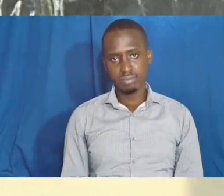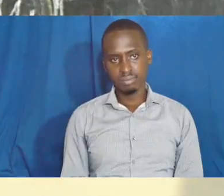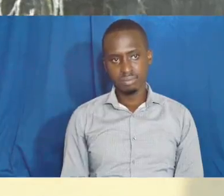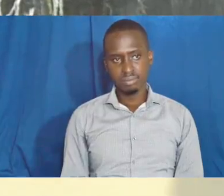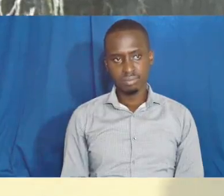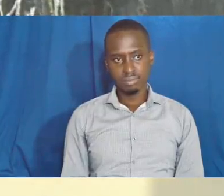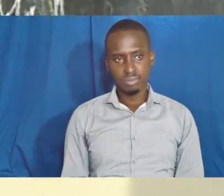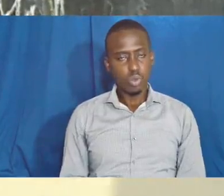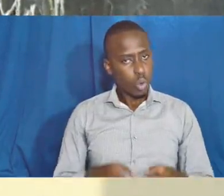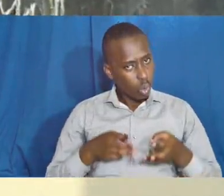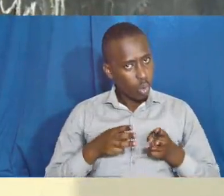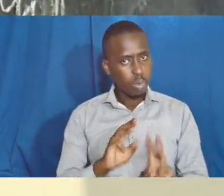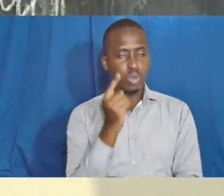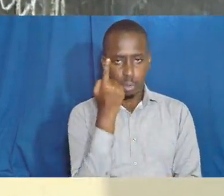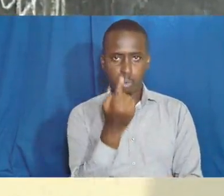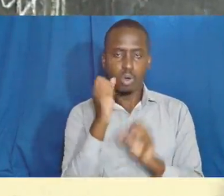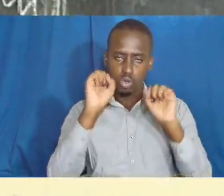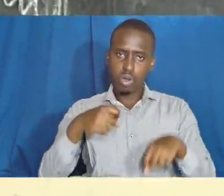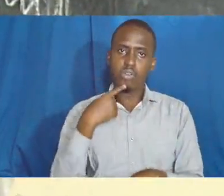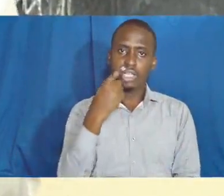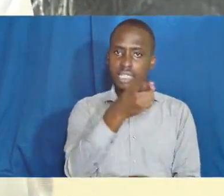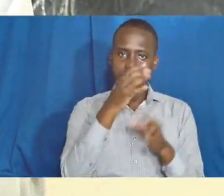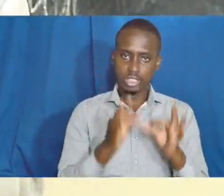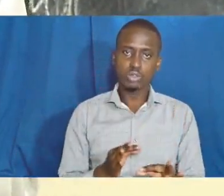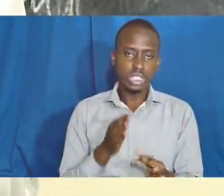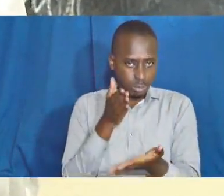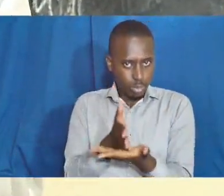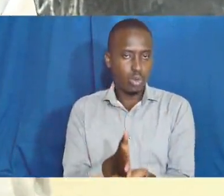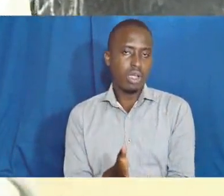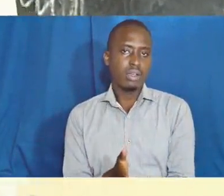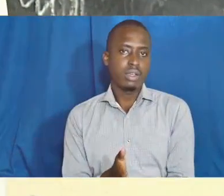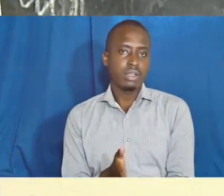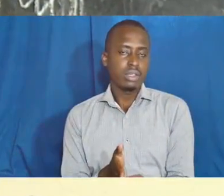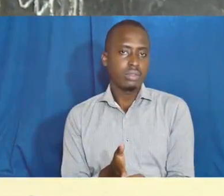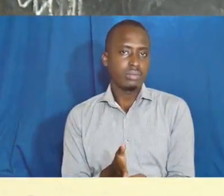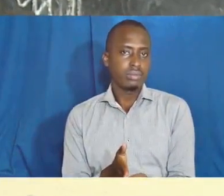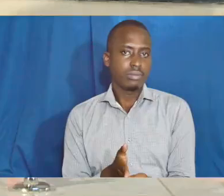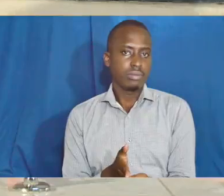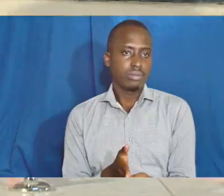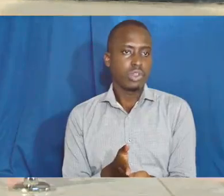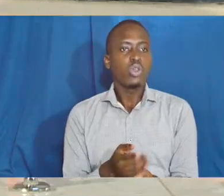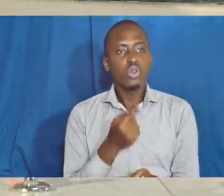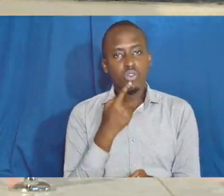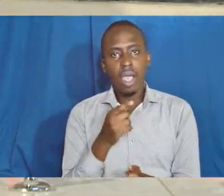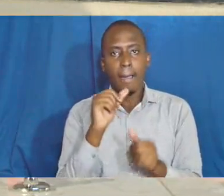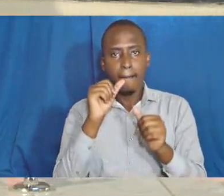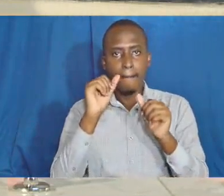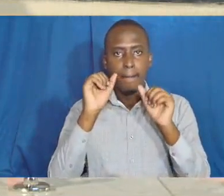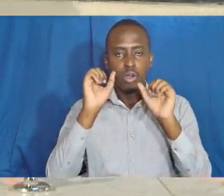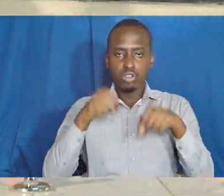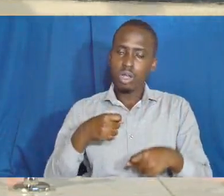The only way to tell that this is a pure substance is by